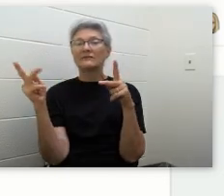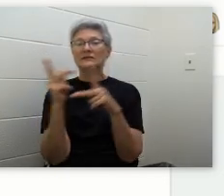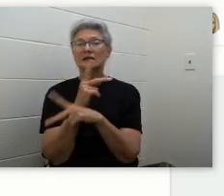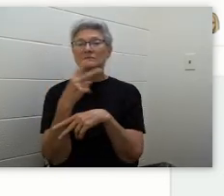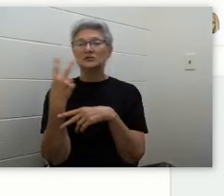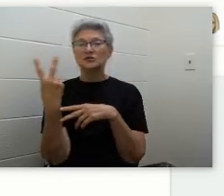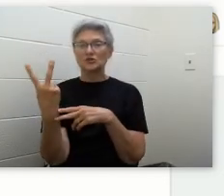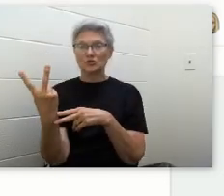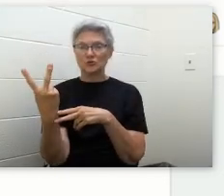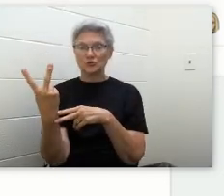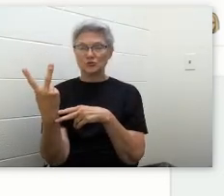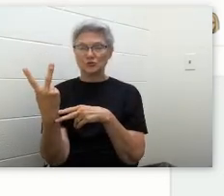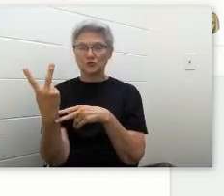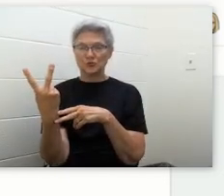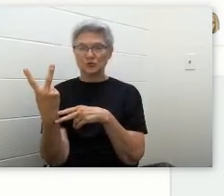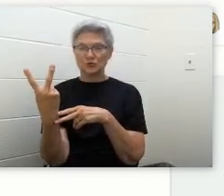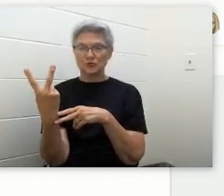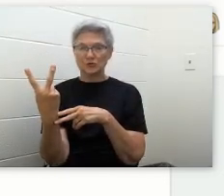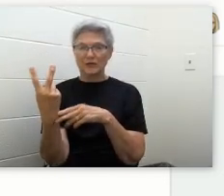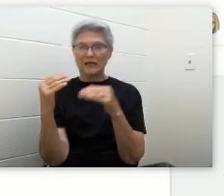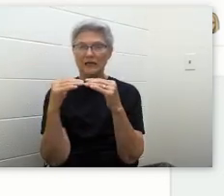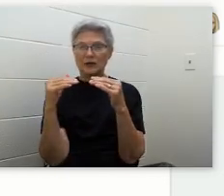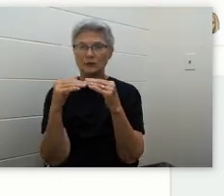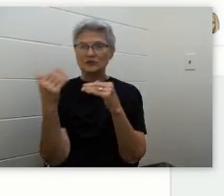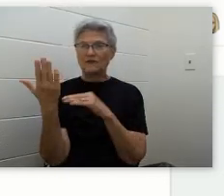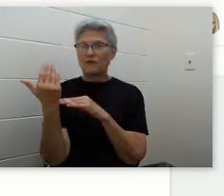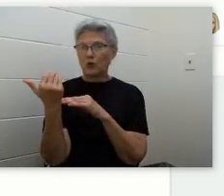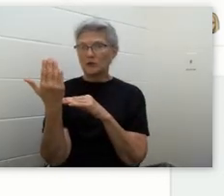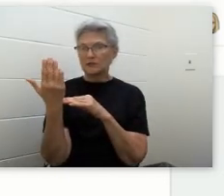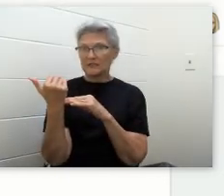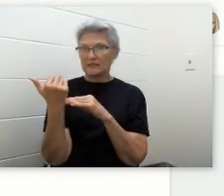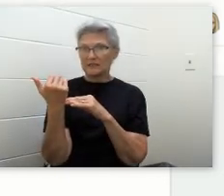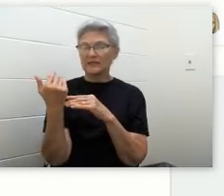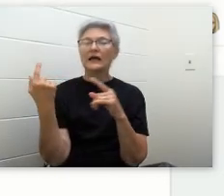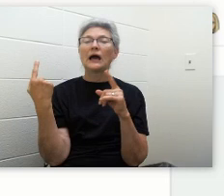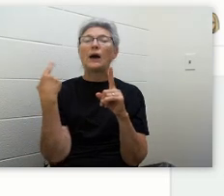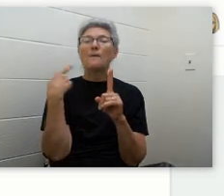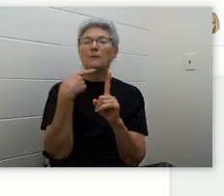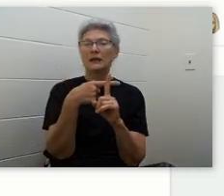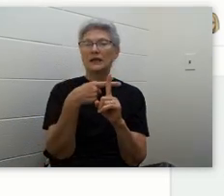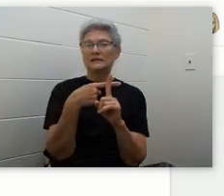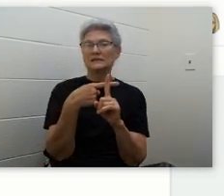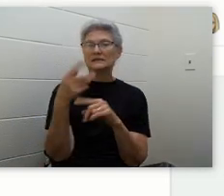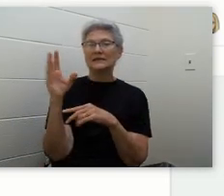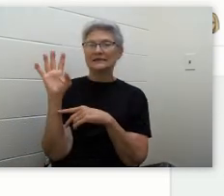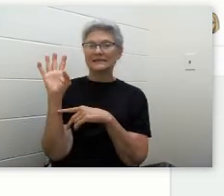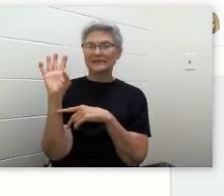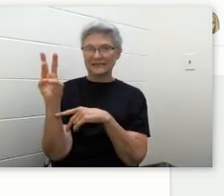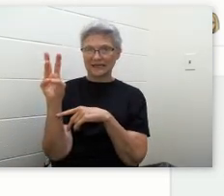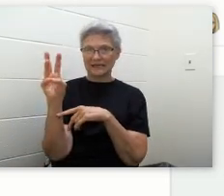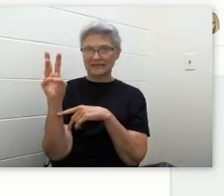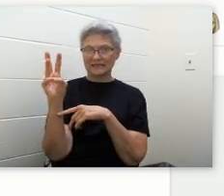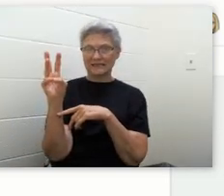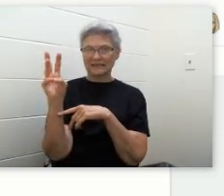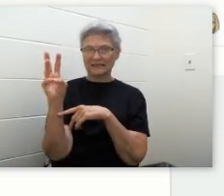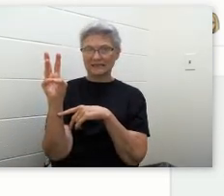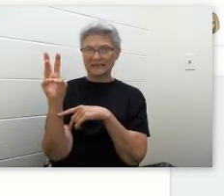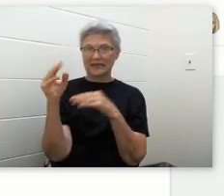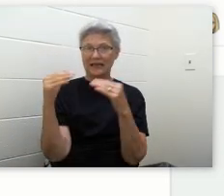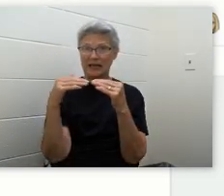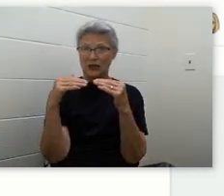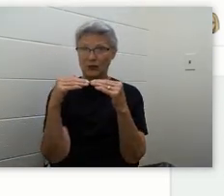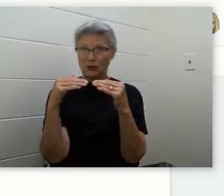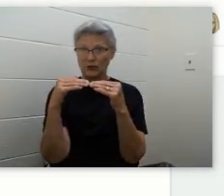do 7 times 2, or 2 times 7, and that's 14. 14 plus